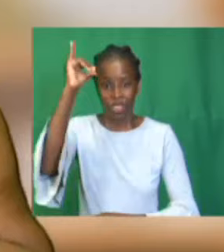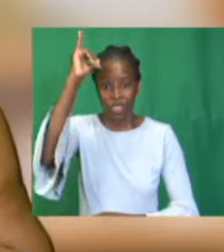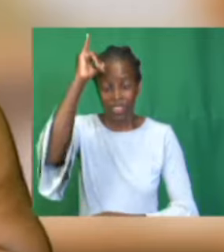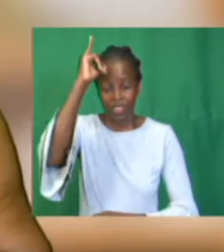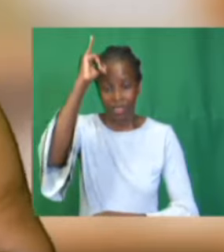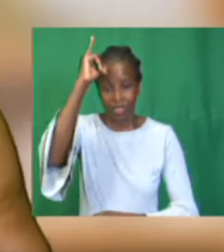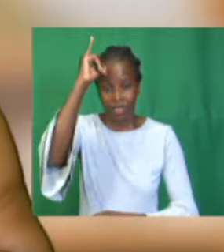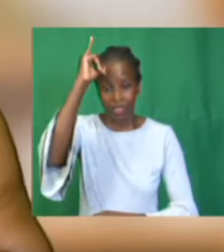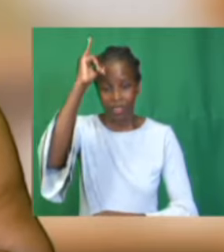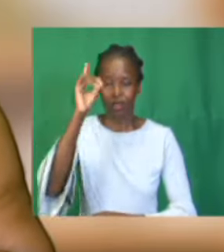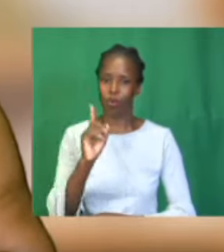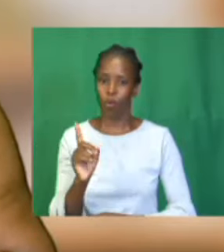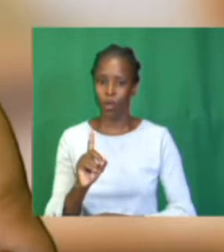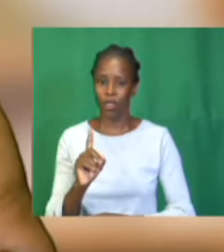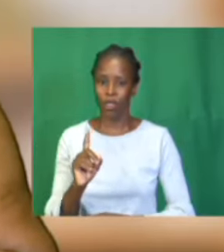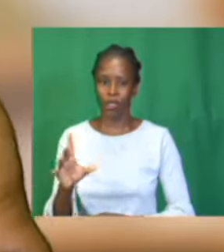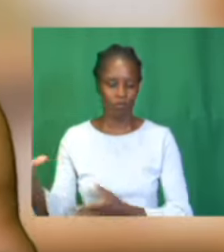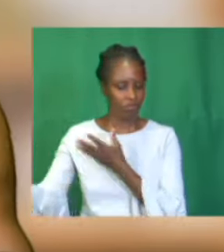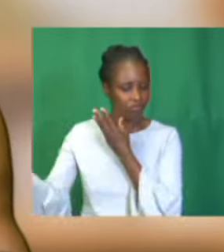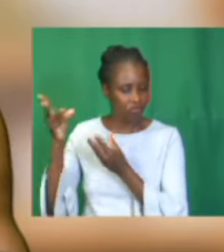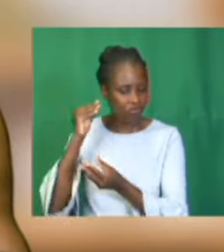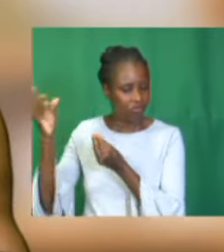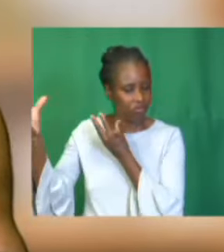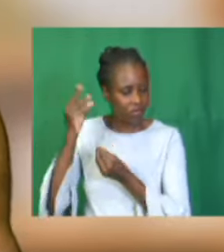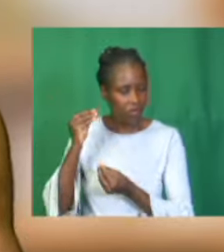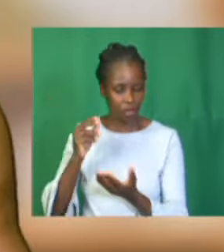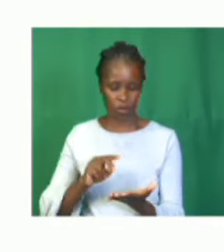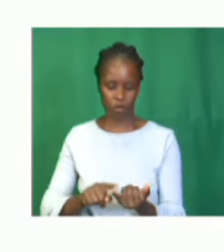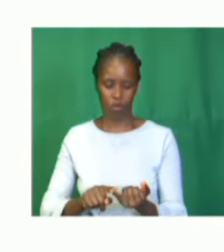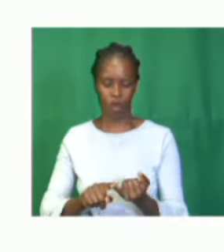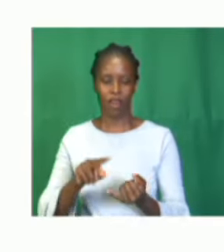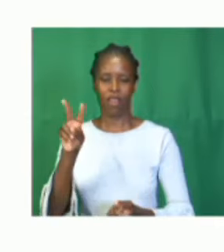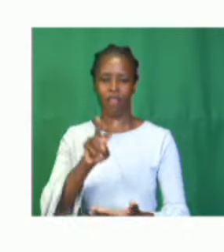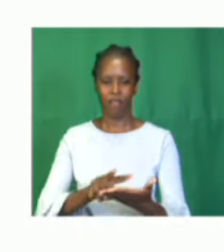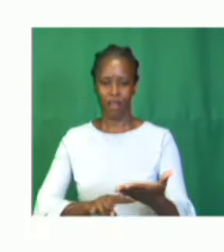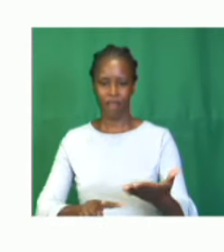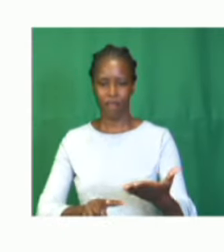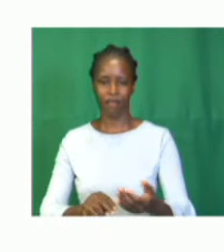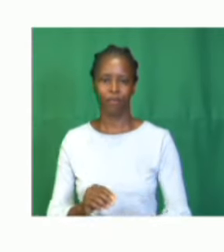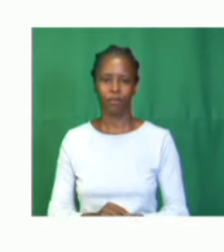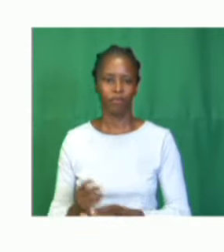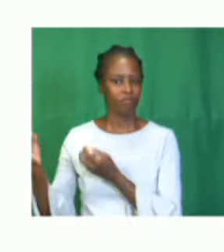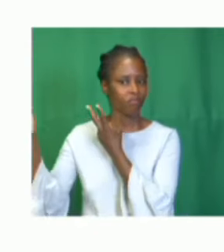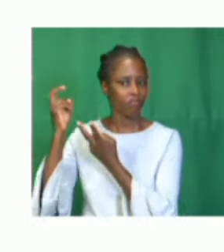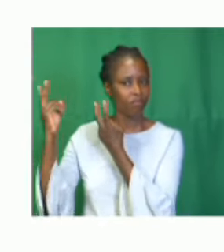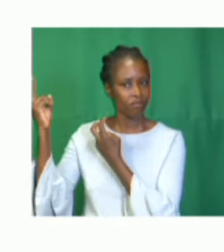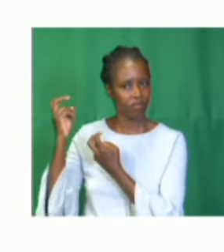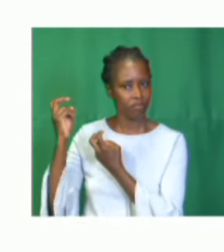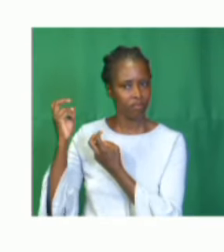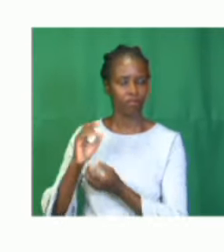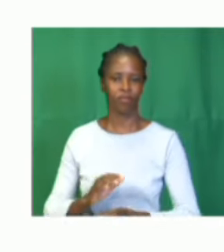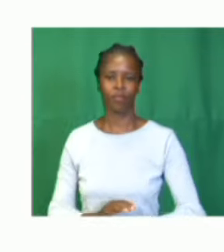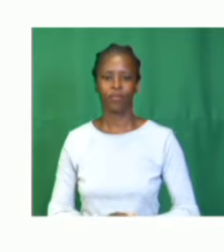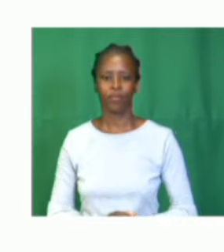or which are termed as receptive skill. We have reading and listening. These are 2 receptive